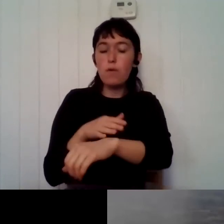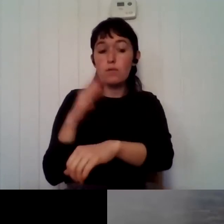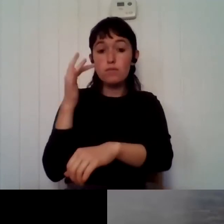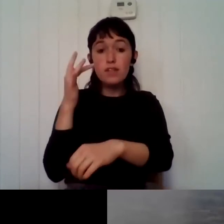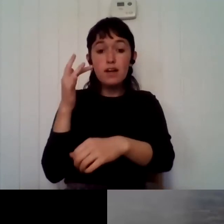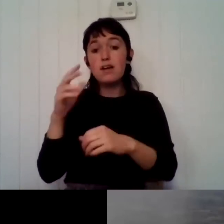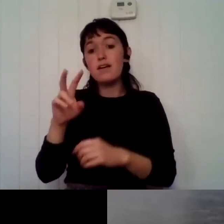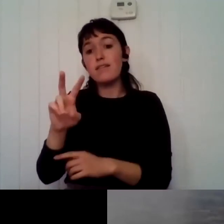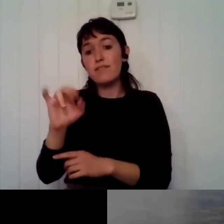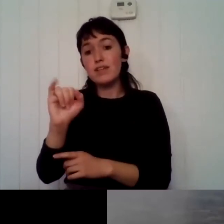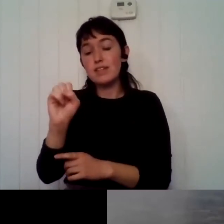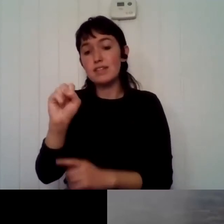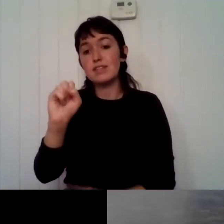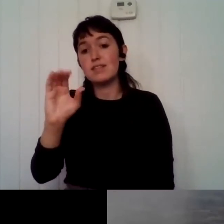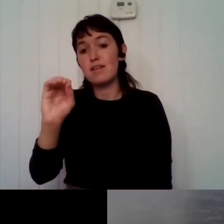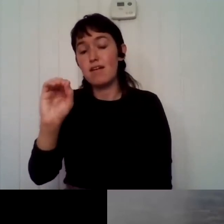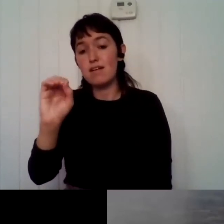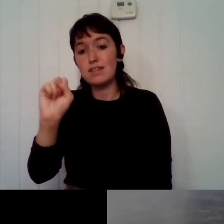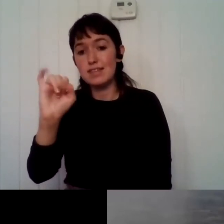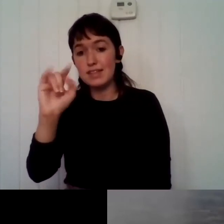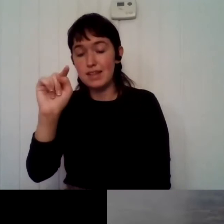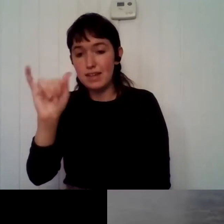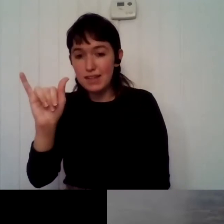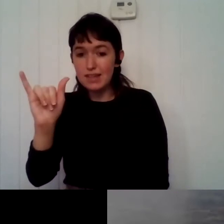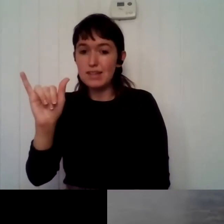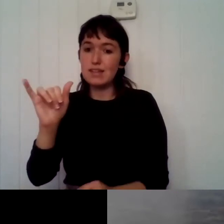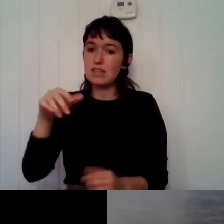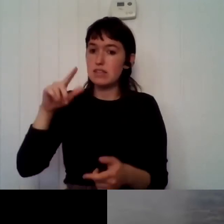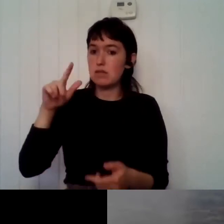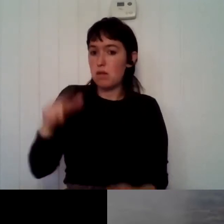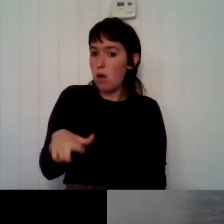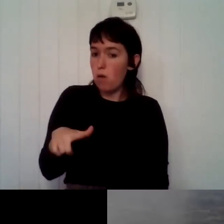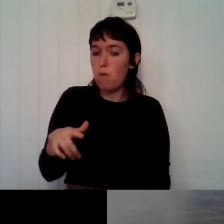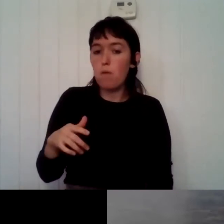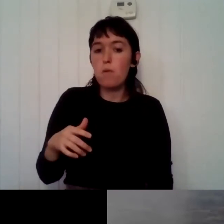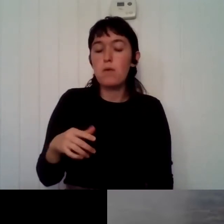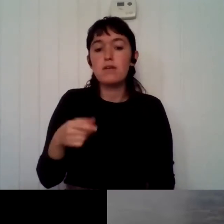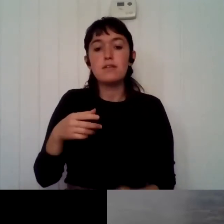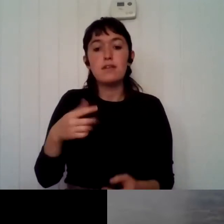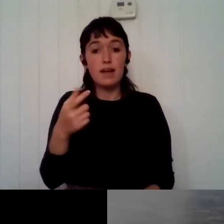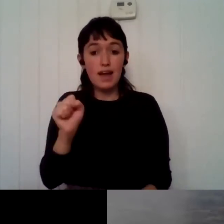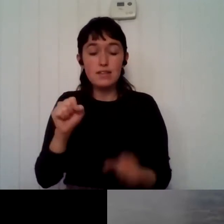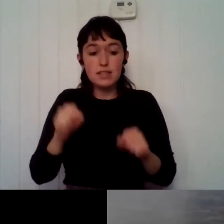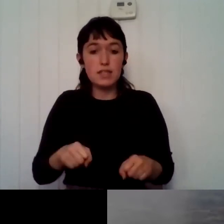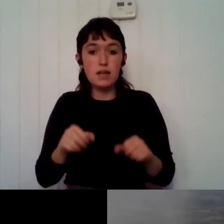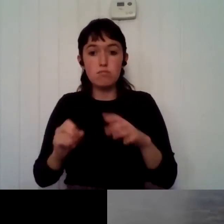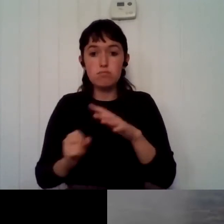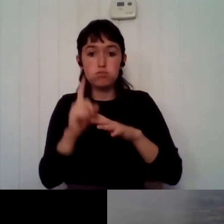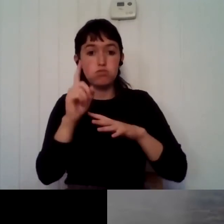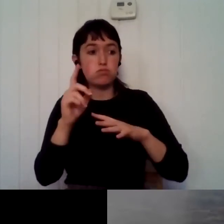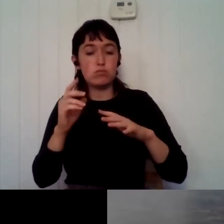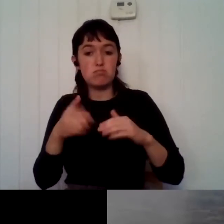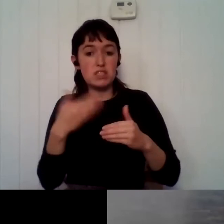magma is much more fluid. It allows the gas to escape easily. And that means that the